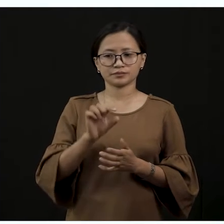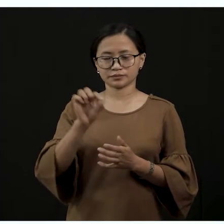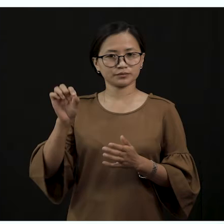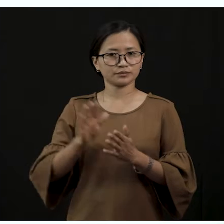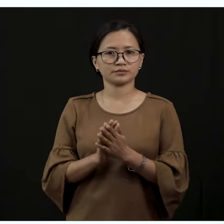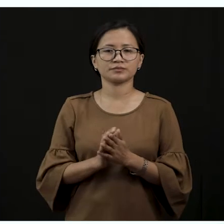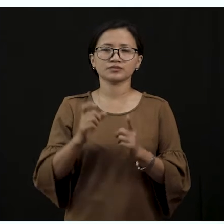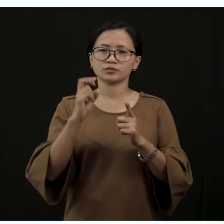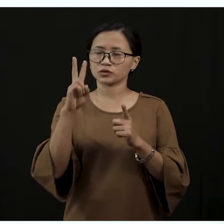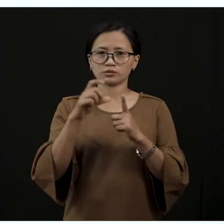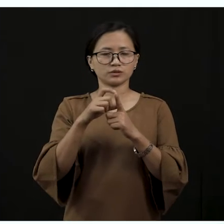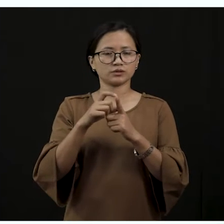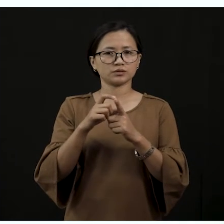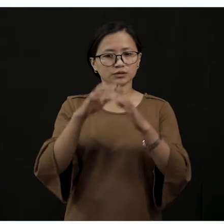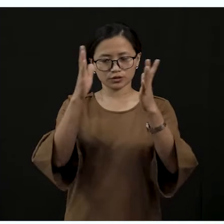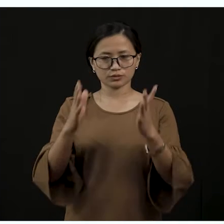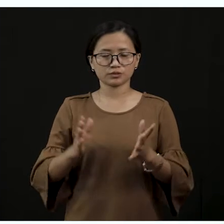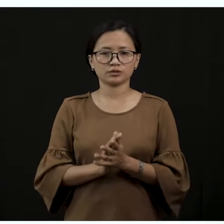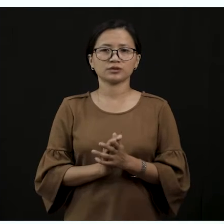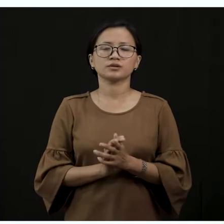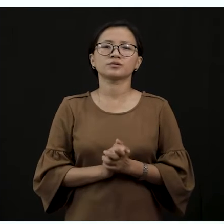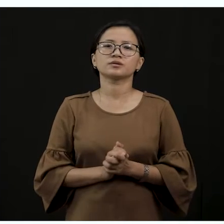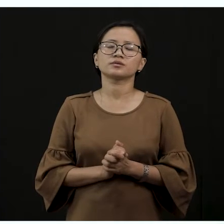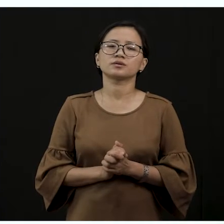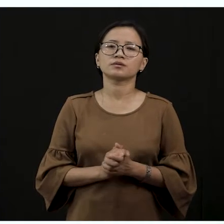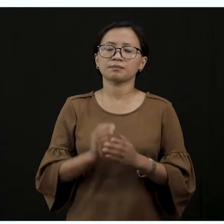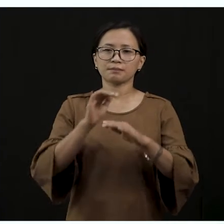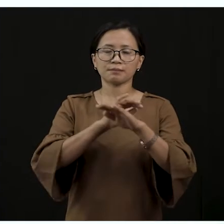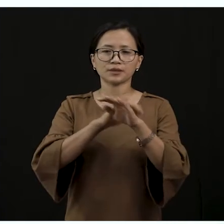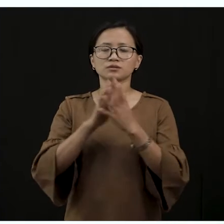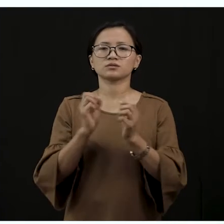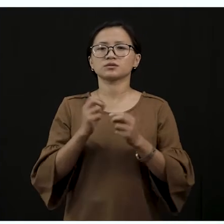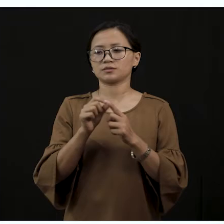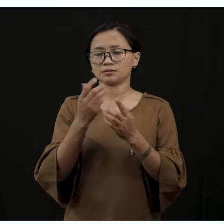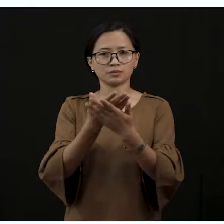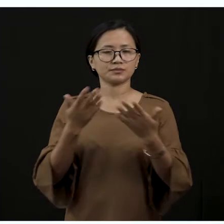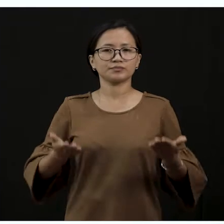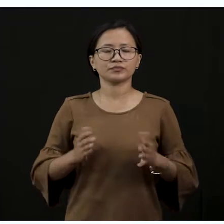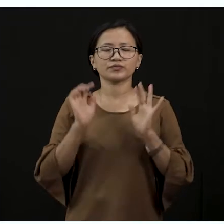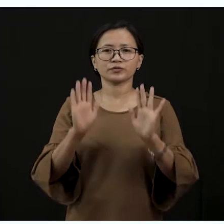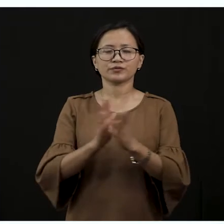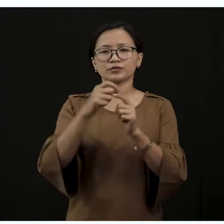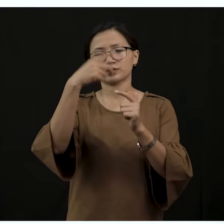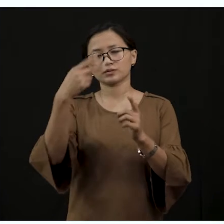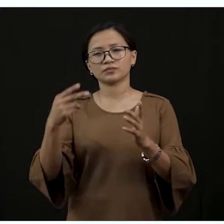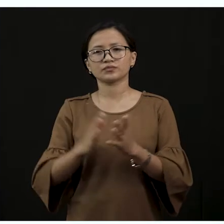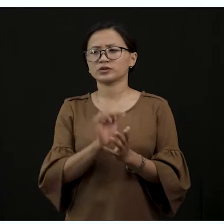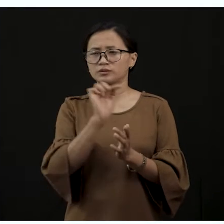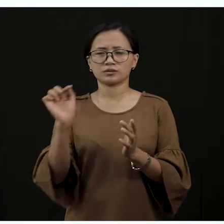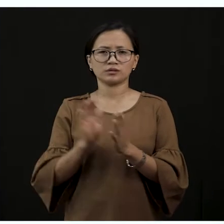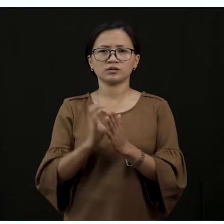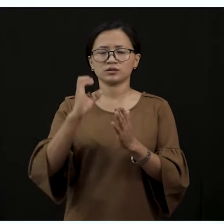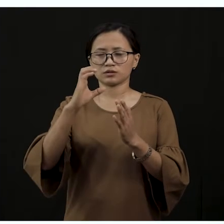identify 2D shapes and distinguish these 2D shapes based on their properties, and also you have to draw straight